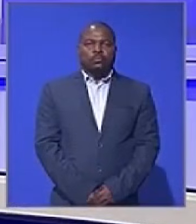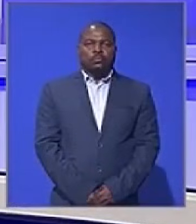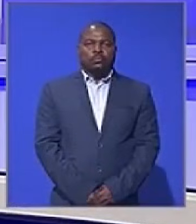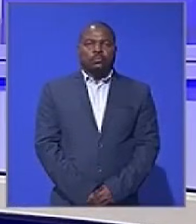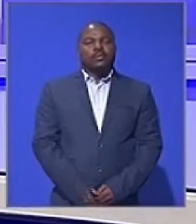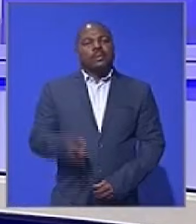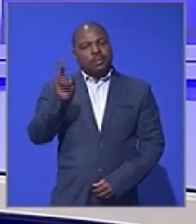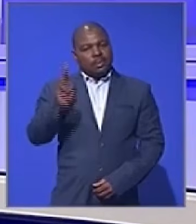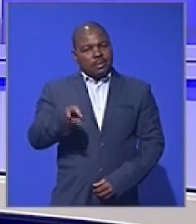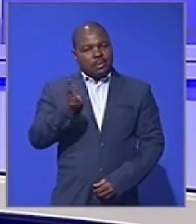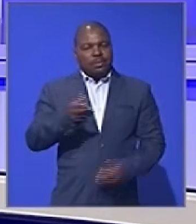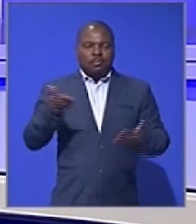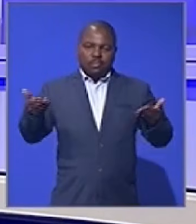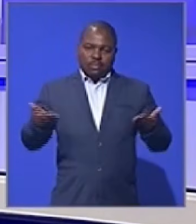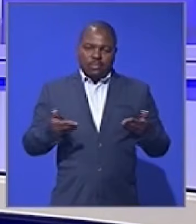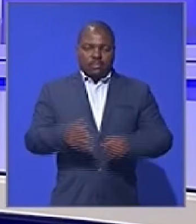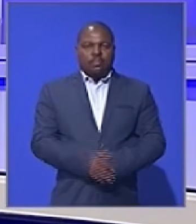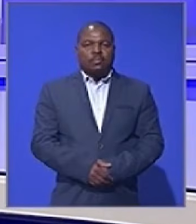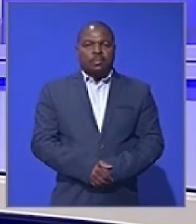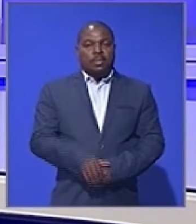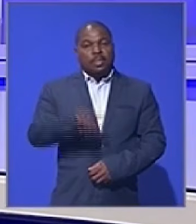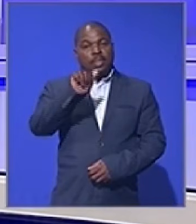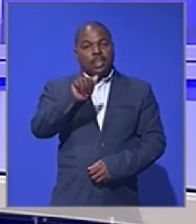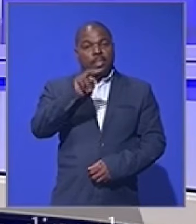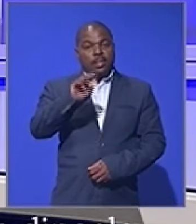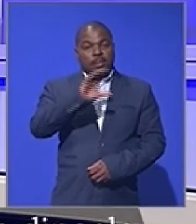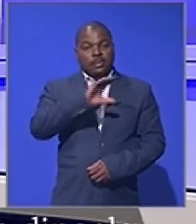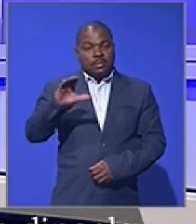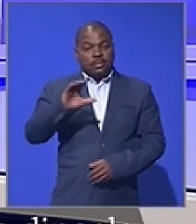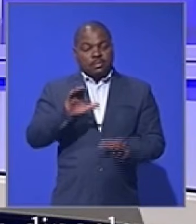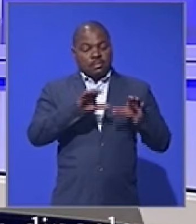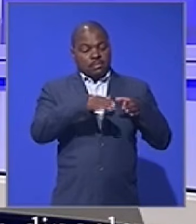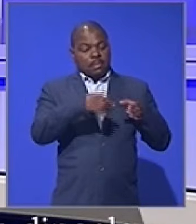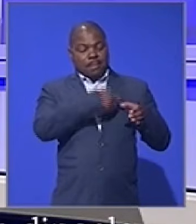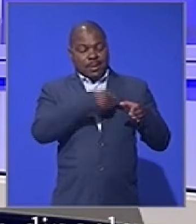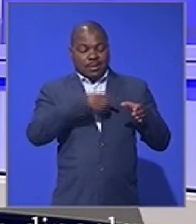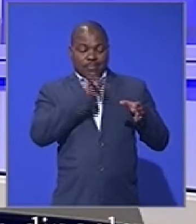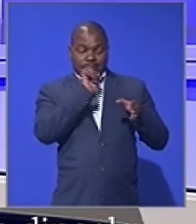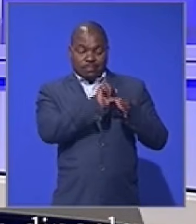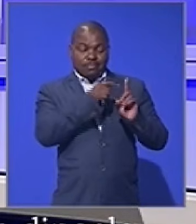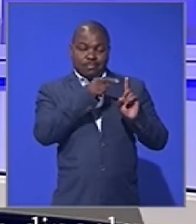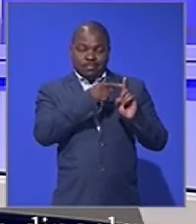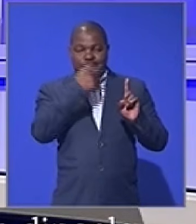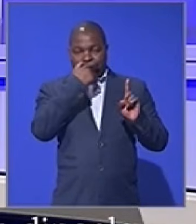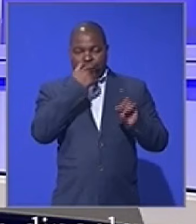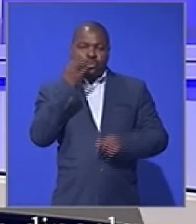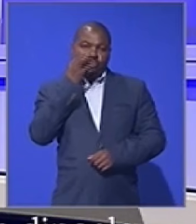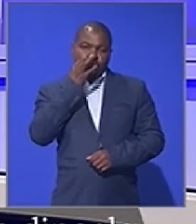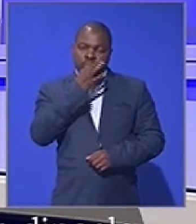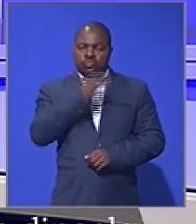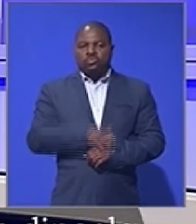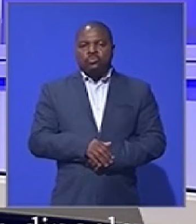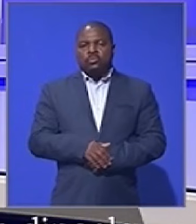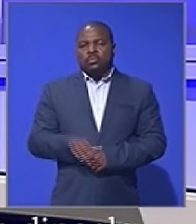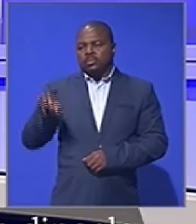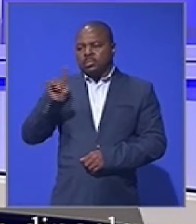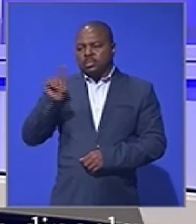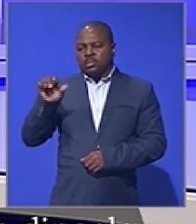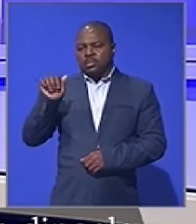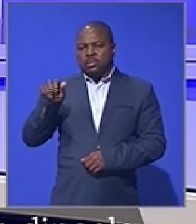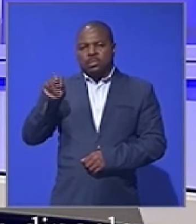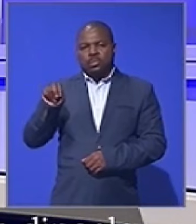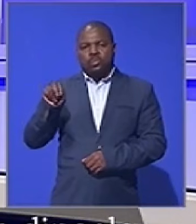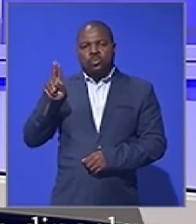Re sa la amogela mopresidente wa ANC Cyril Ramaphosa o re ga gona selo seo se sa tlwaelegago